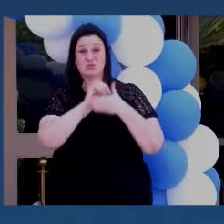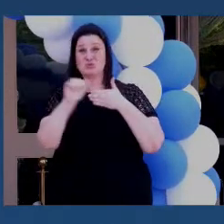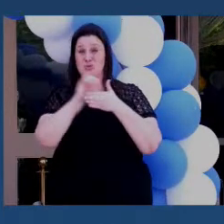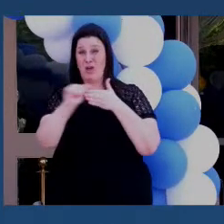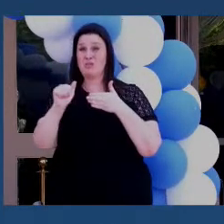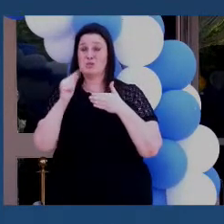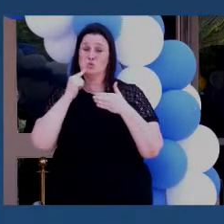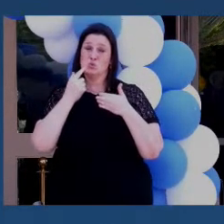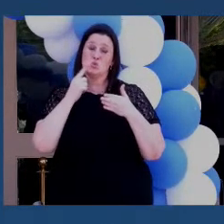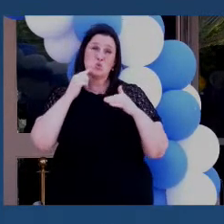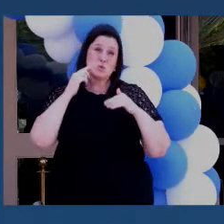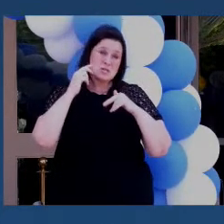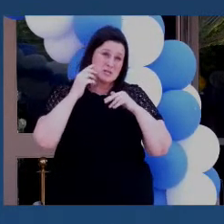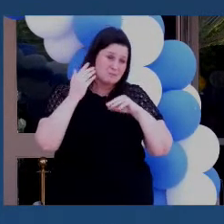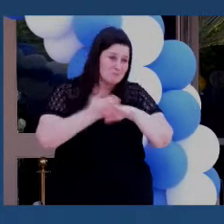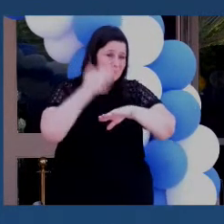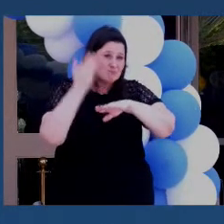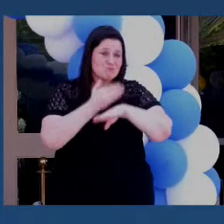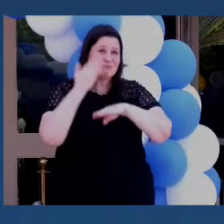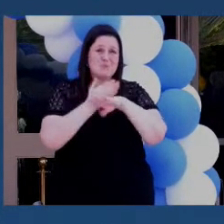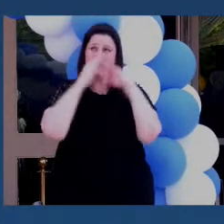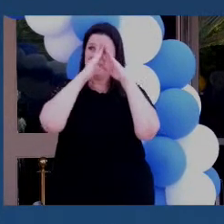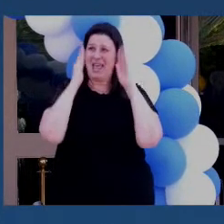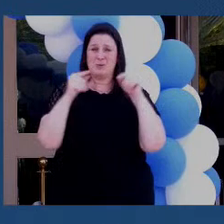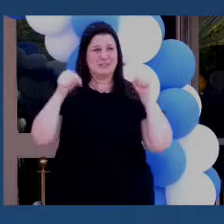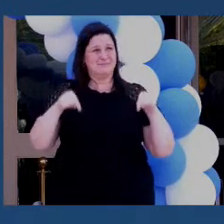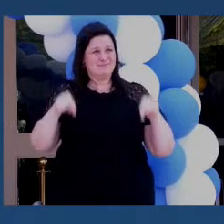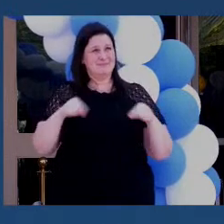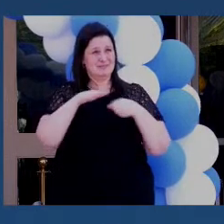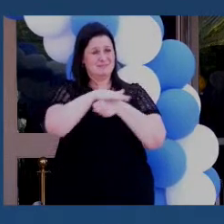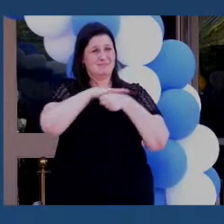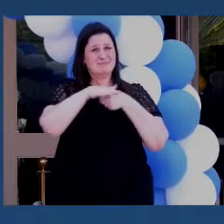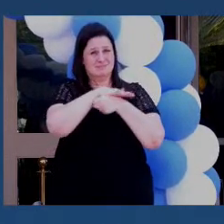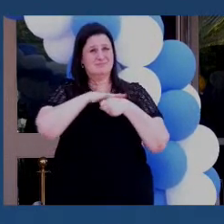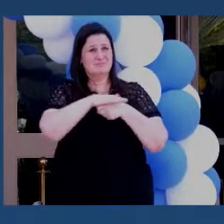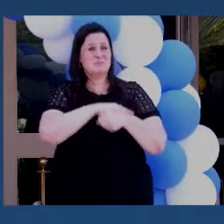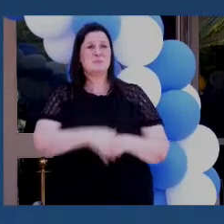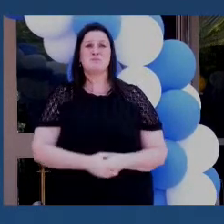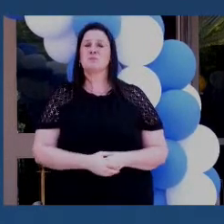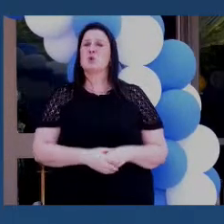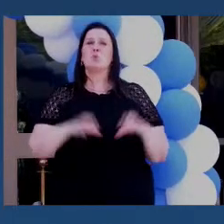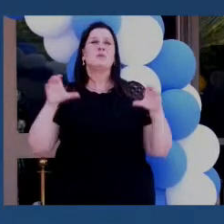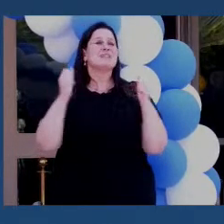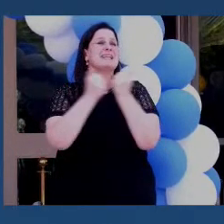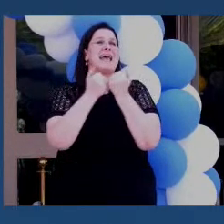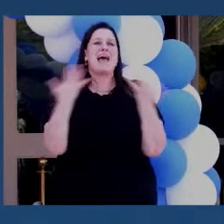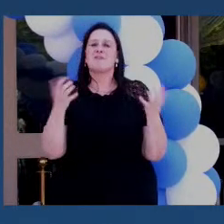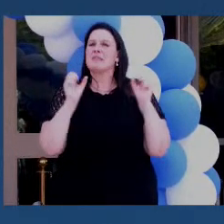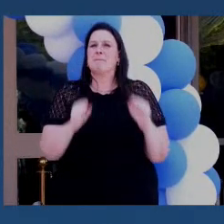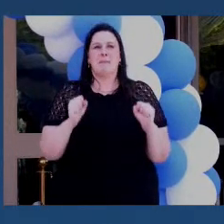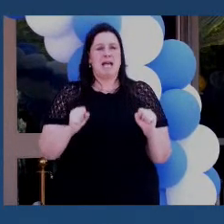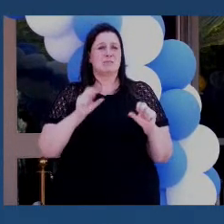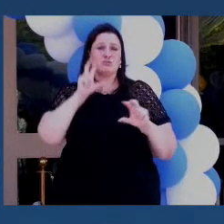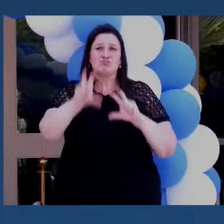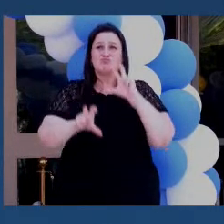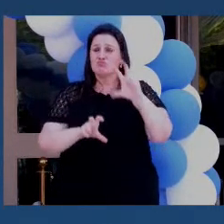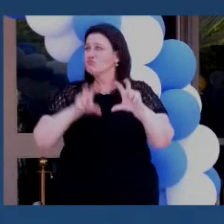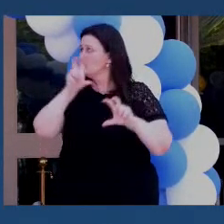in restoring the housing stock of our neighborhoods. We have done everything we can over here. There's